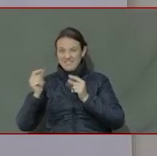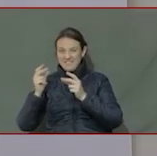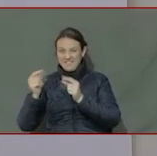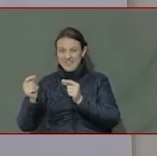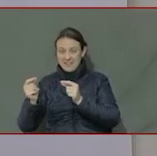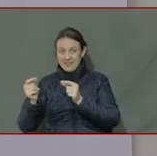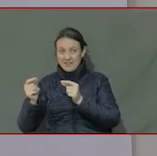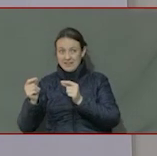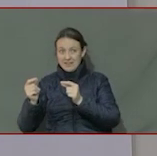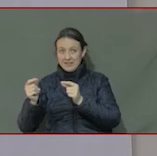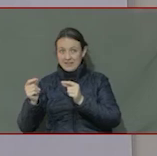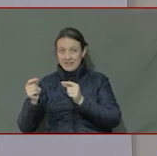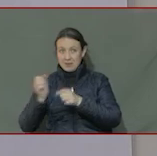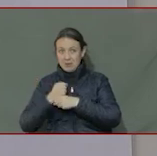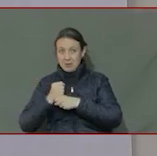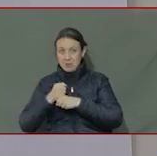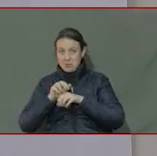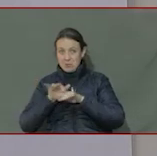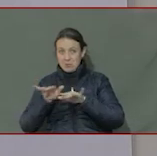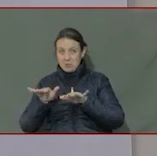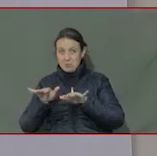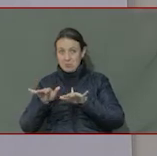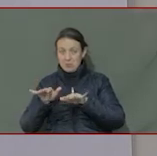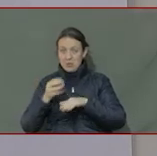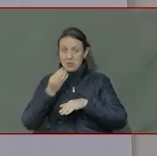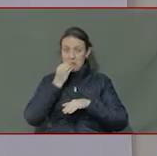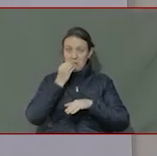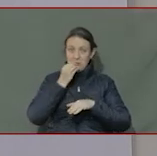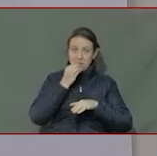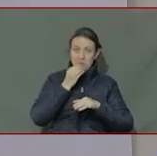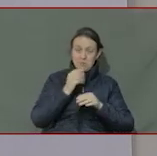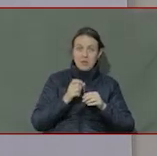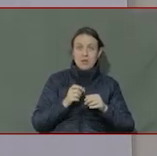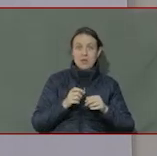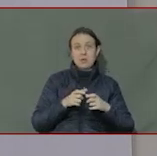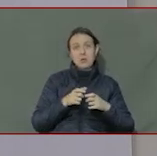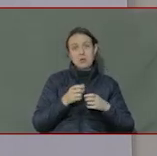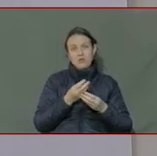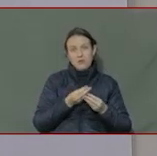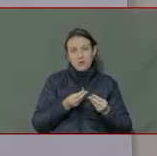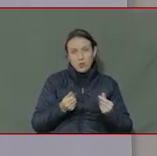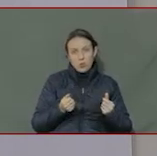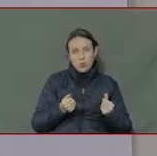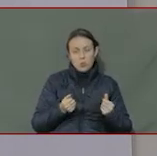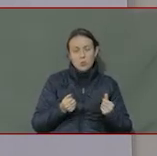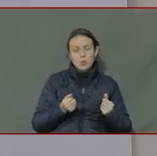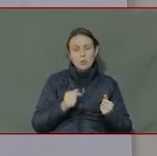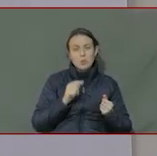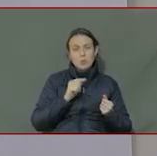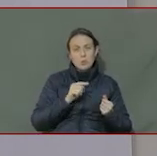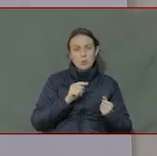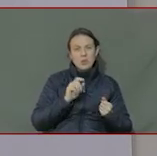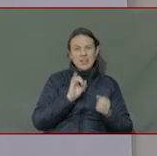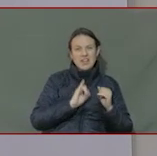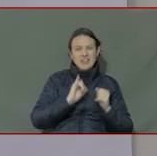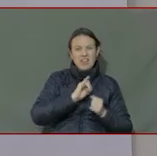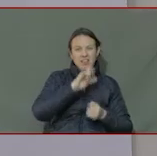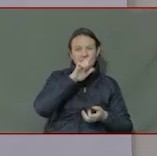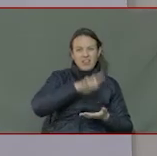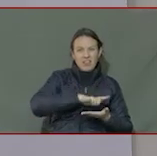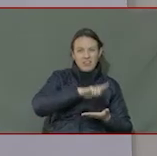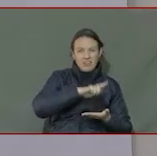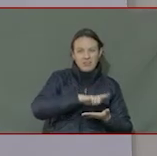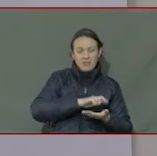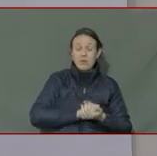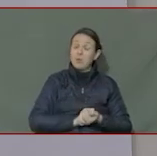than compared to the fewer large meals, and also more insulin was released with the fewer large meals than the many small